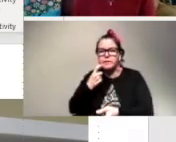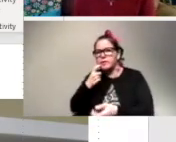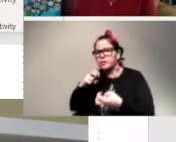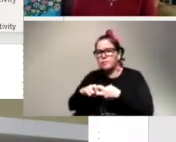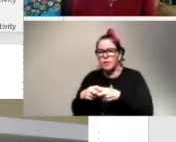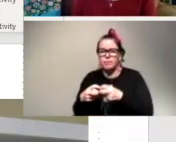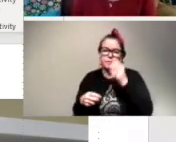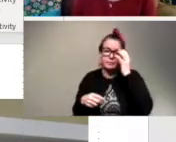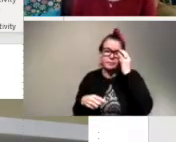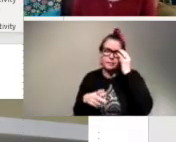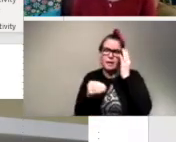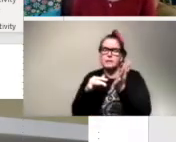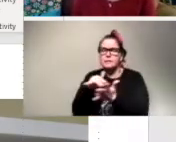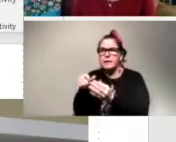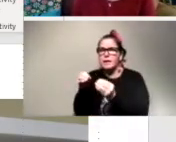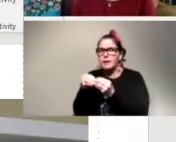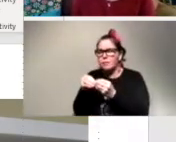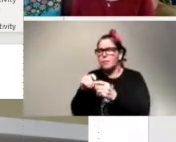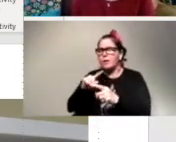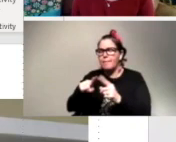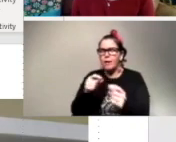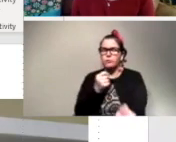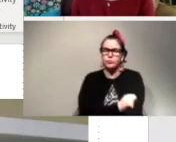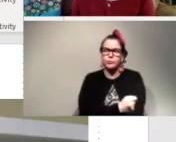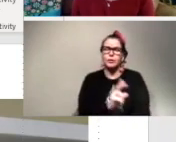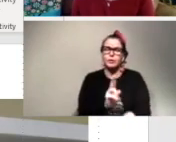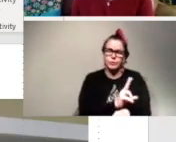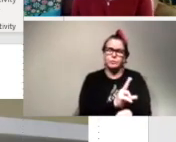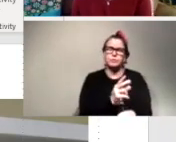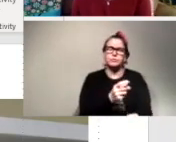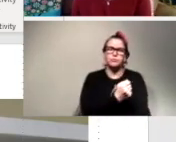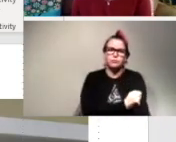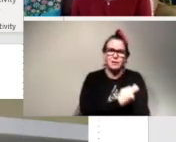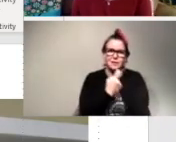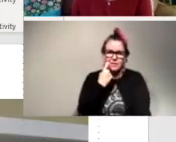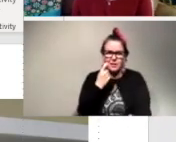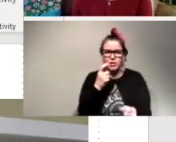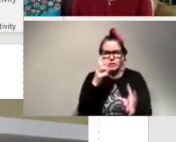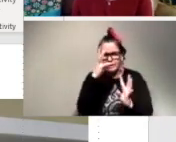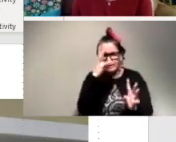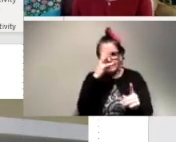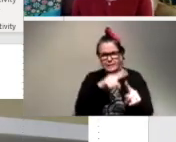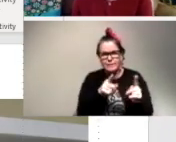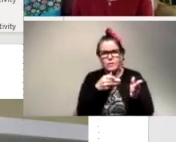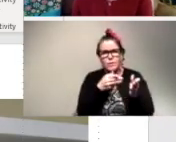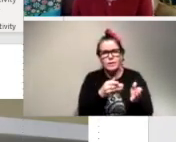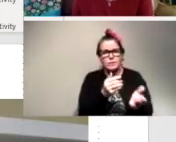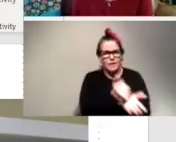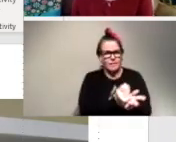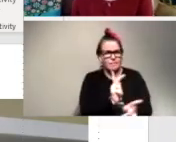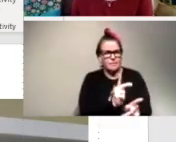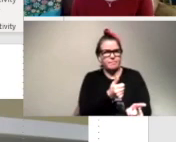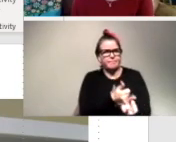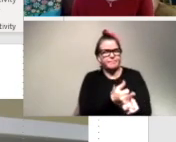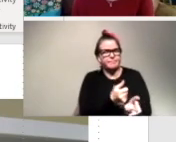as studying more about drug use and drug addiction and how we can come up with ways to try to help people that